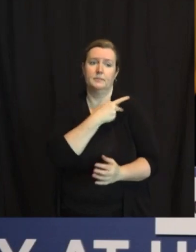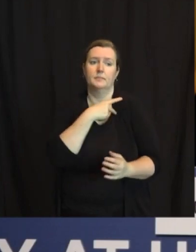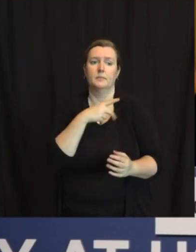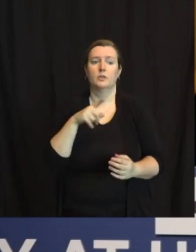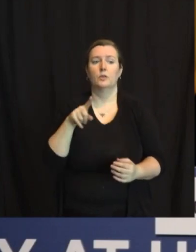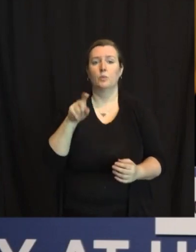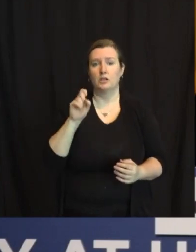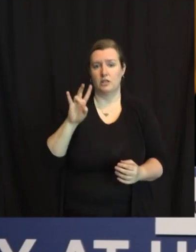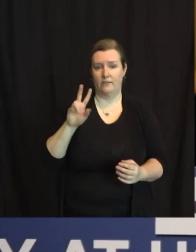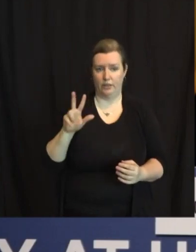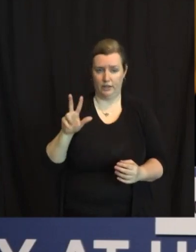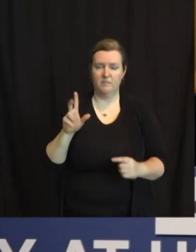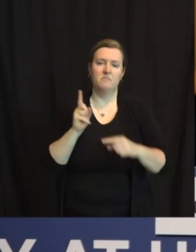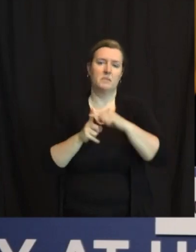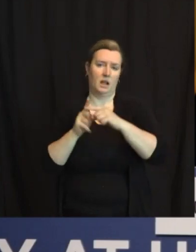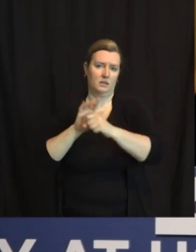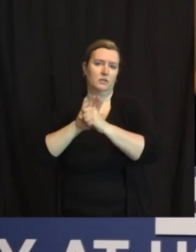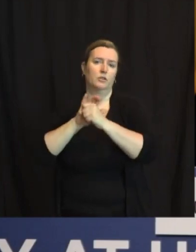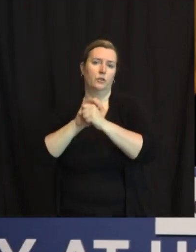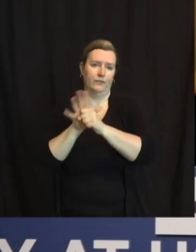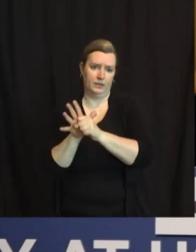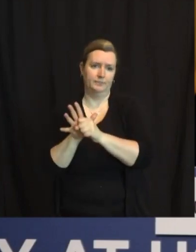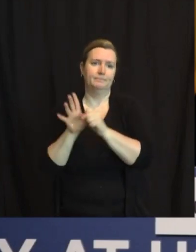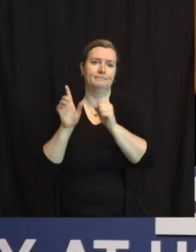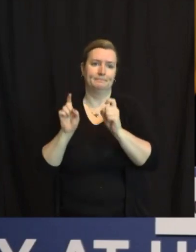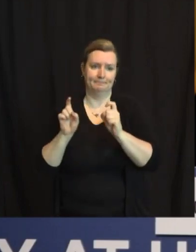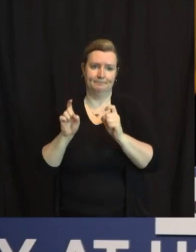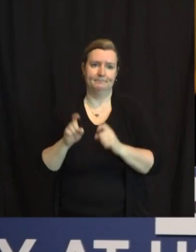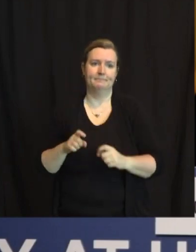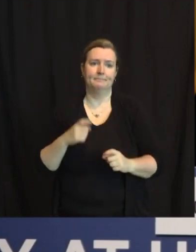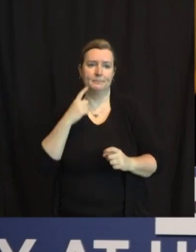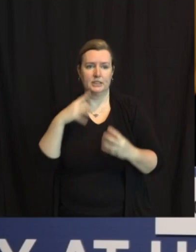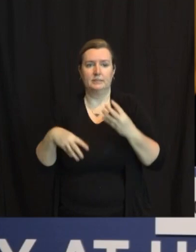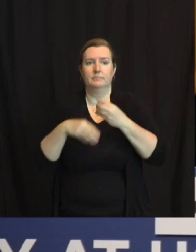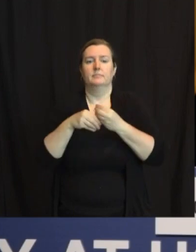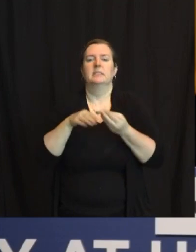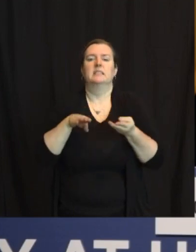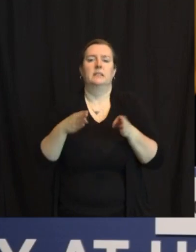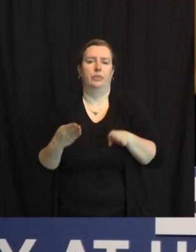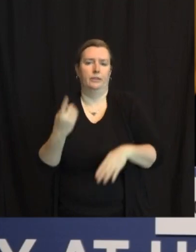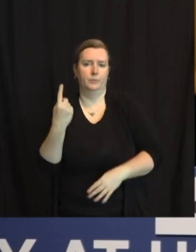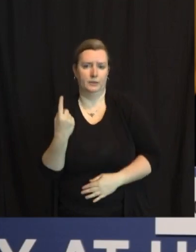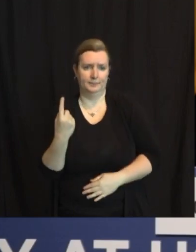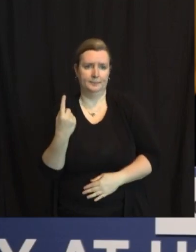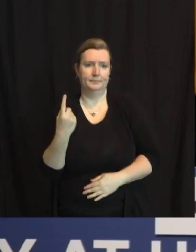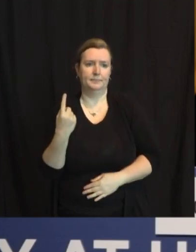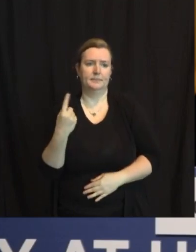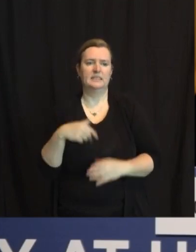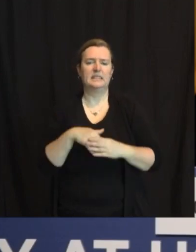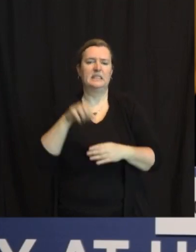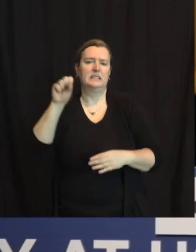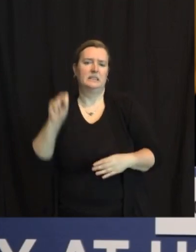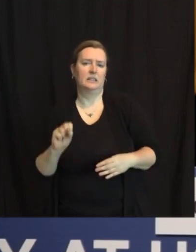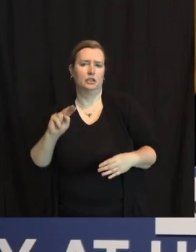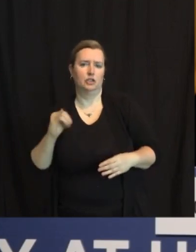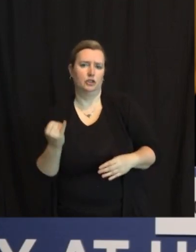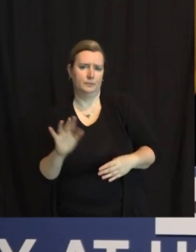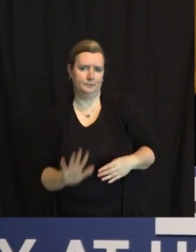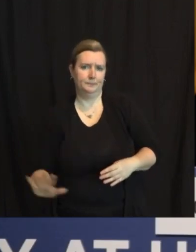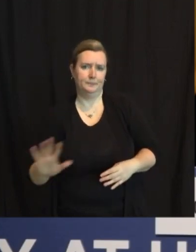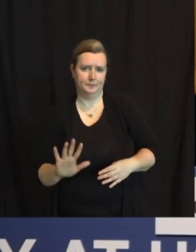tested positive, and there has been an additional death at Ancora for a total of 11 deaths due